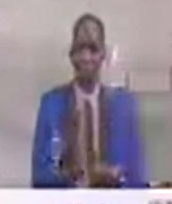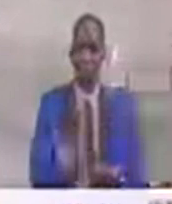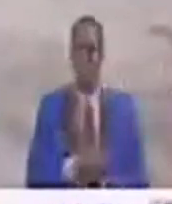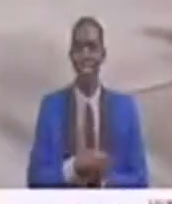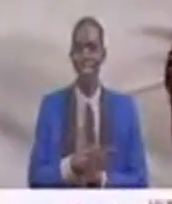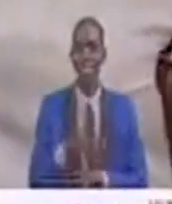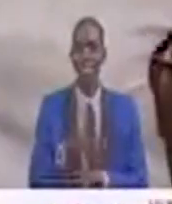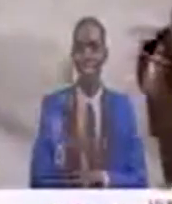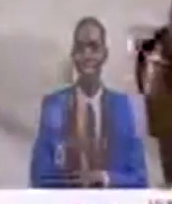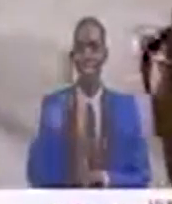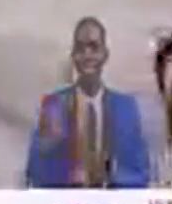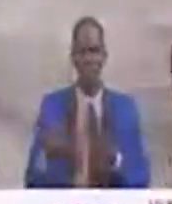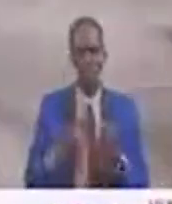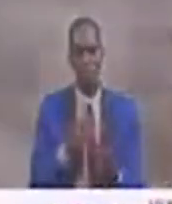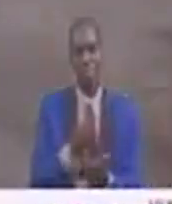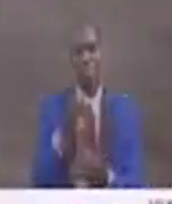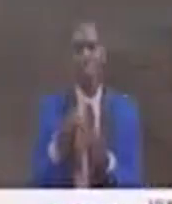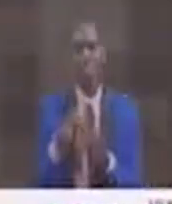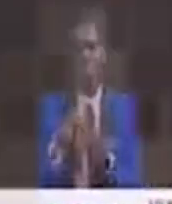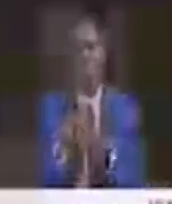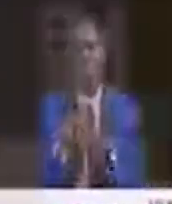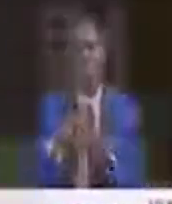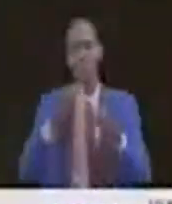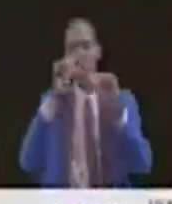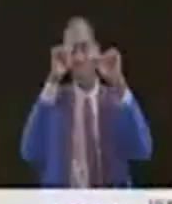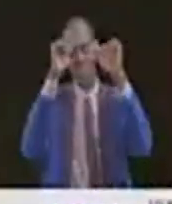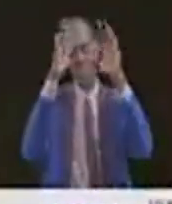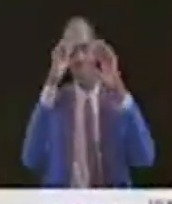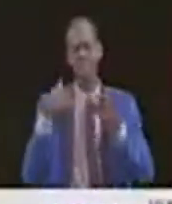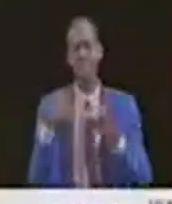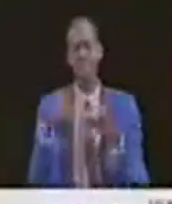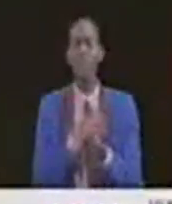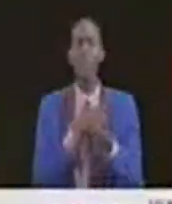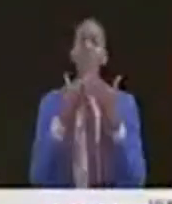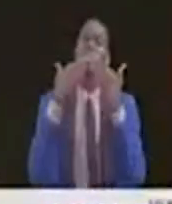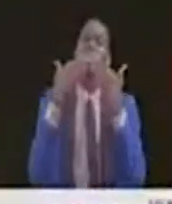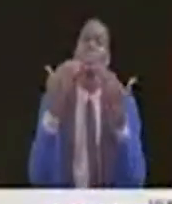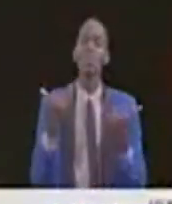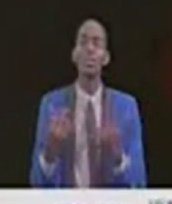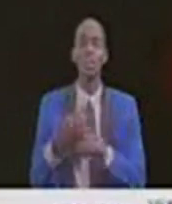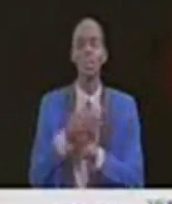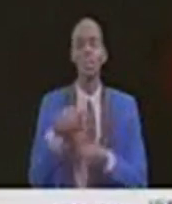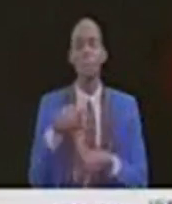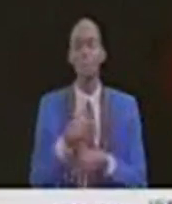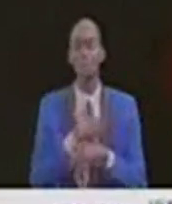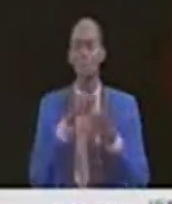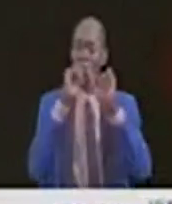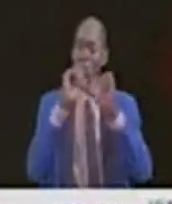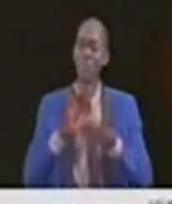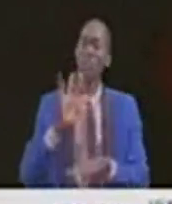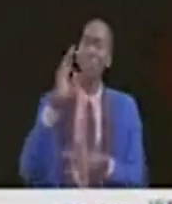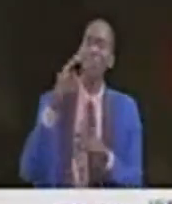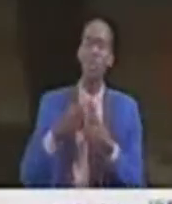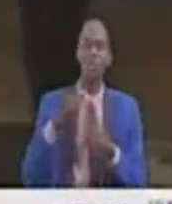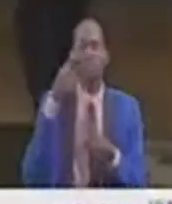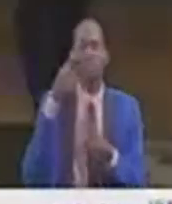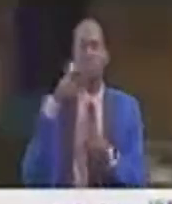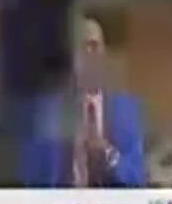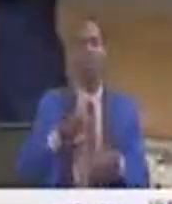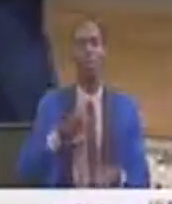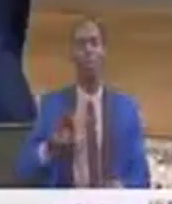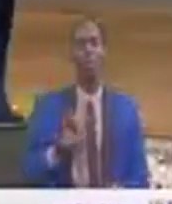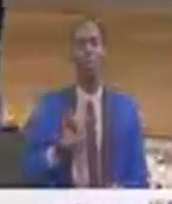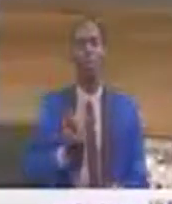You will do it. Father, we thank you today and we bless your name for calling us